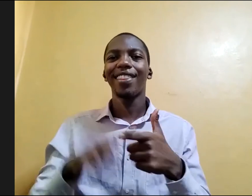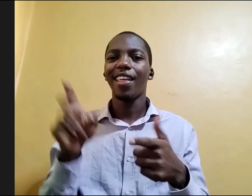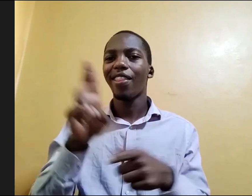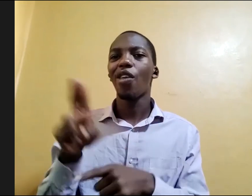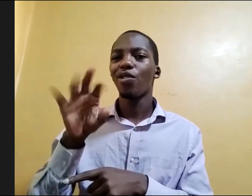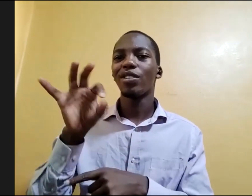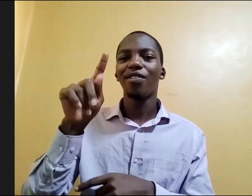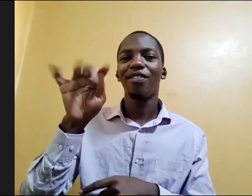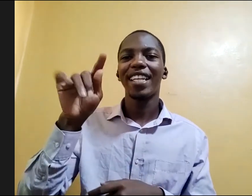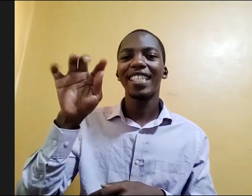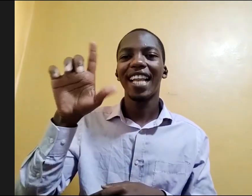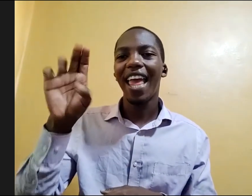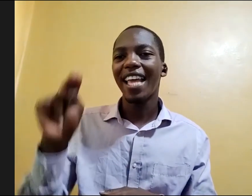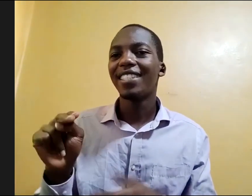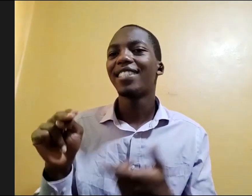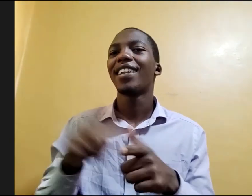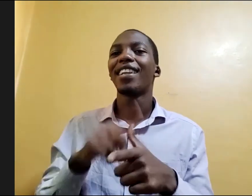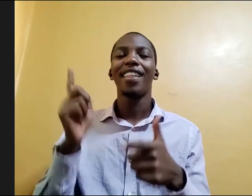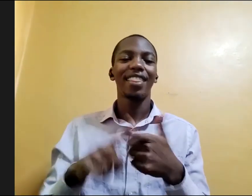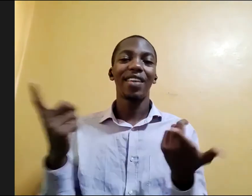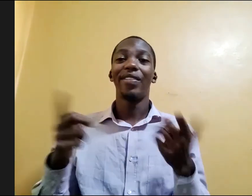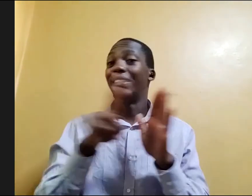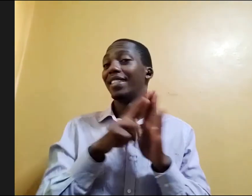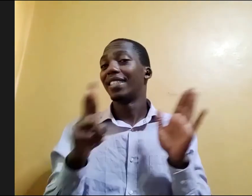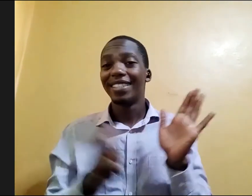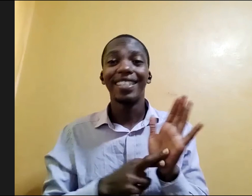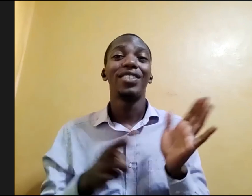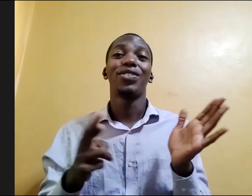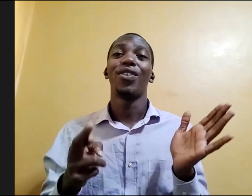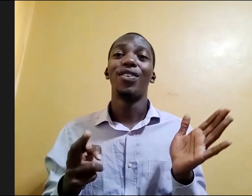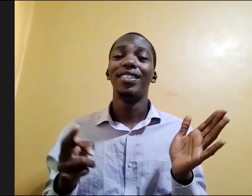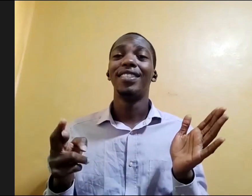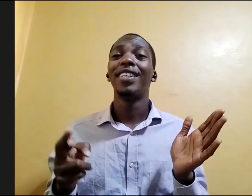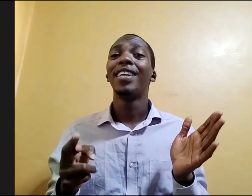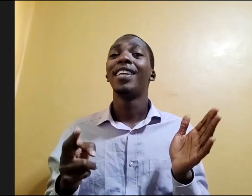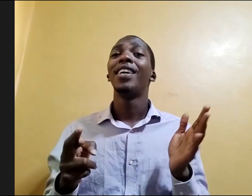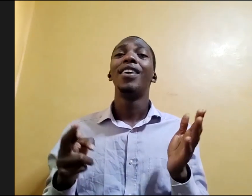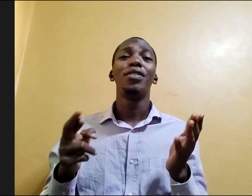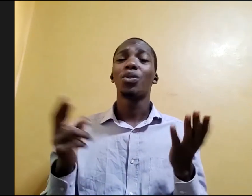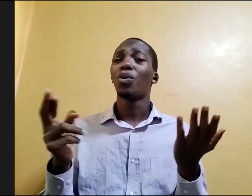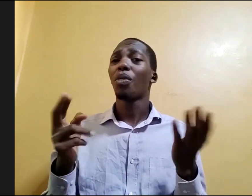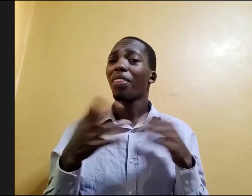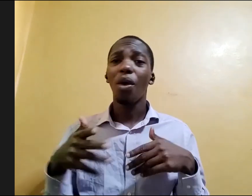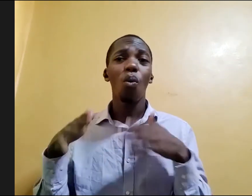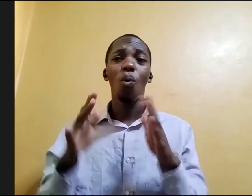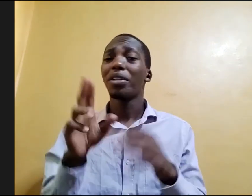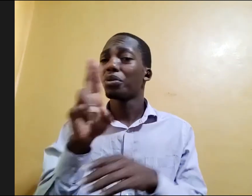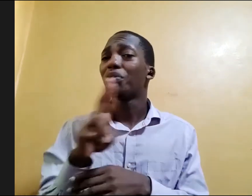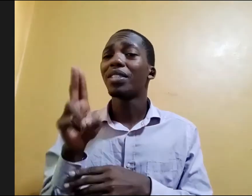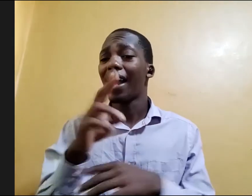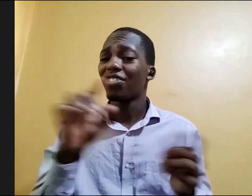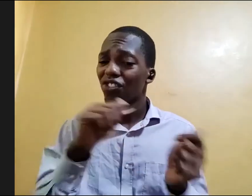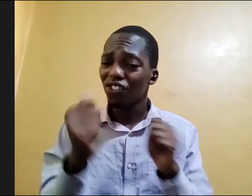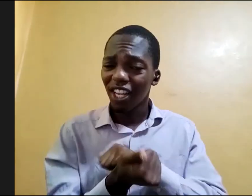also in the horizontal legislations, the criteria for use have also changed. It